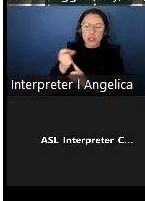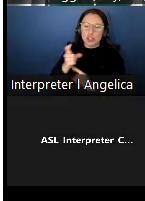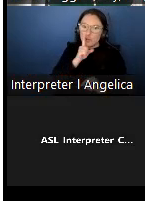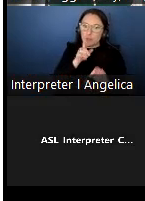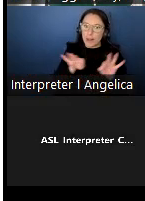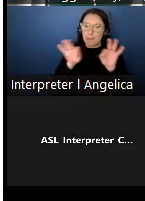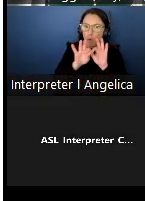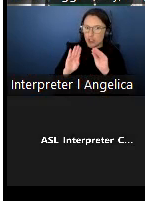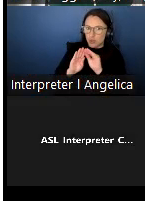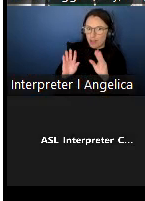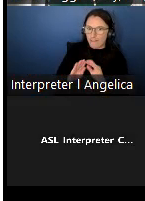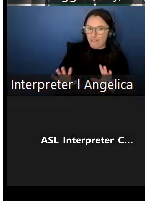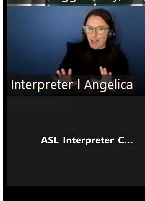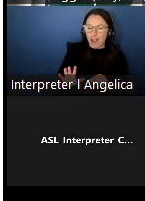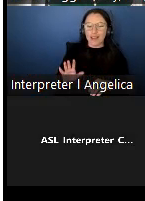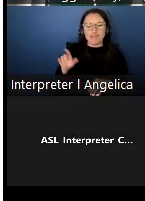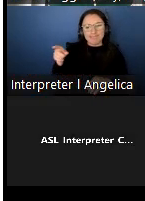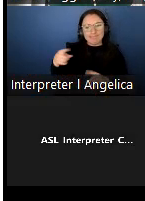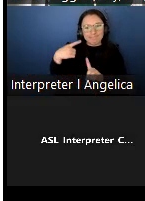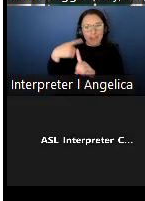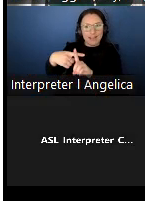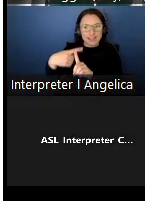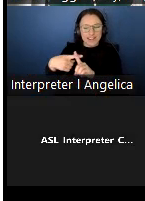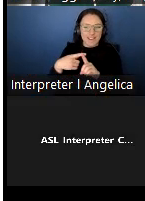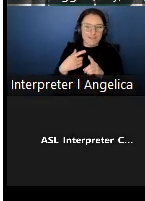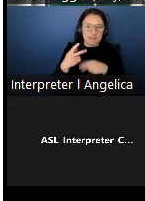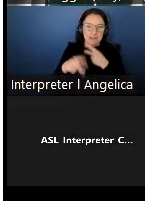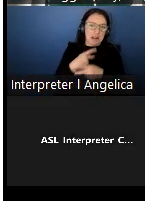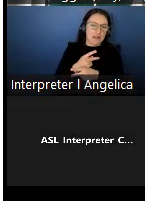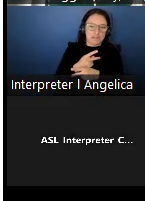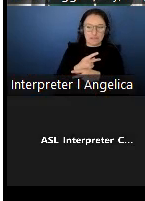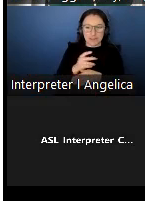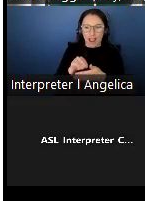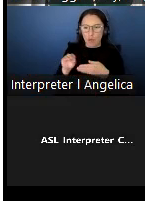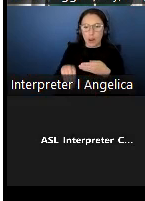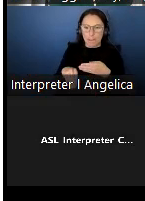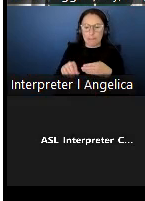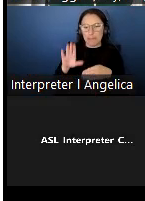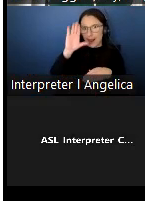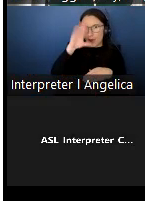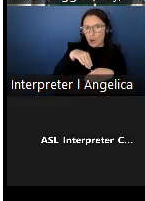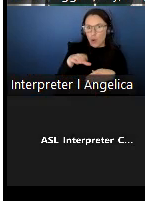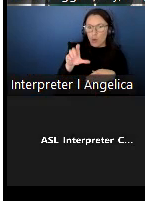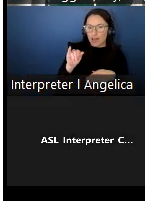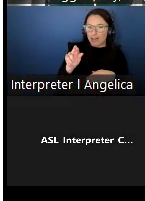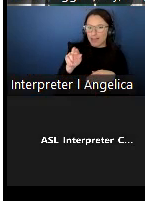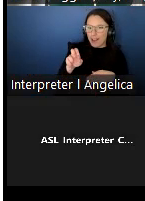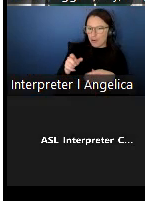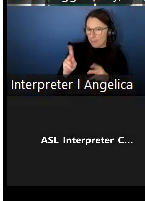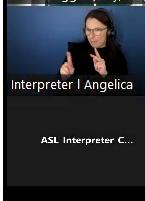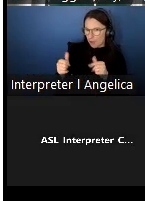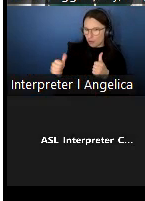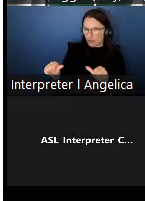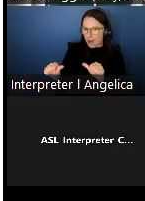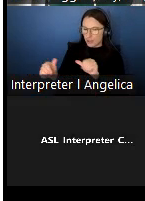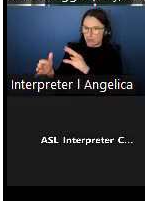like to share. It's got a really positive kind of outcome. But I know, Claire, people were probably putting stuff in the chat, so I was just